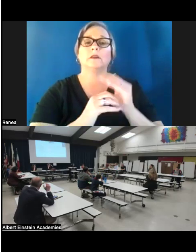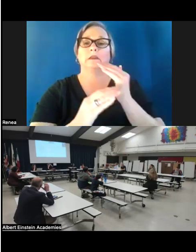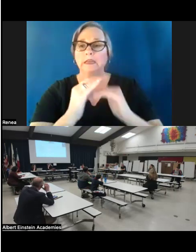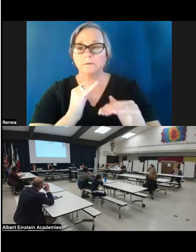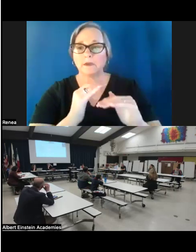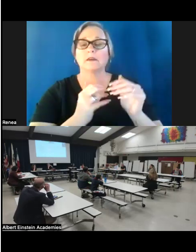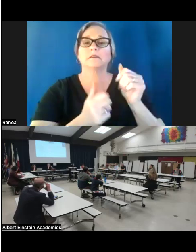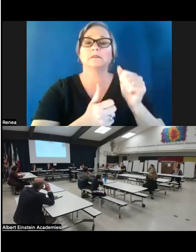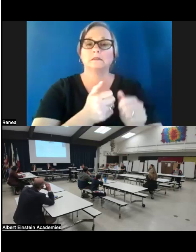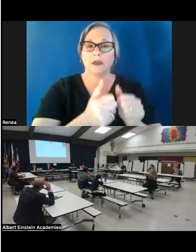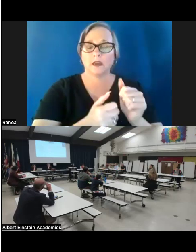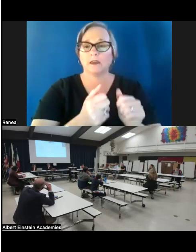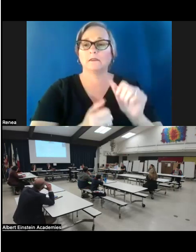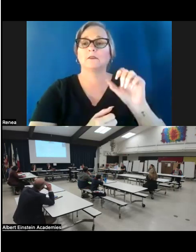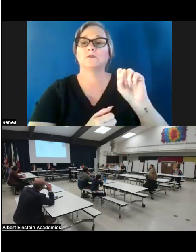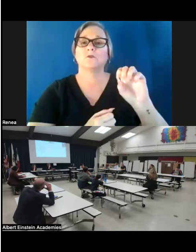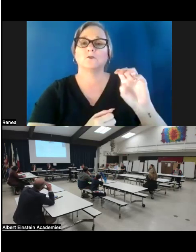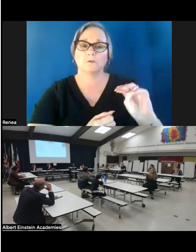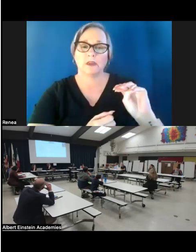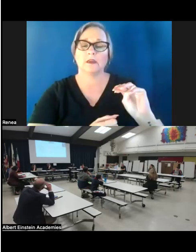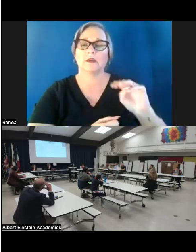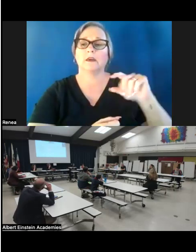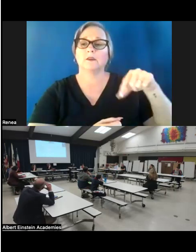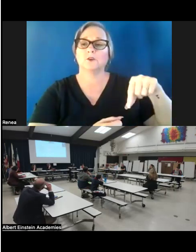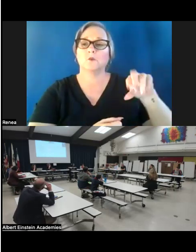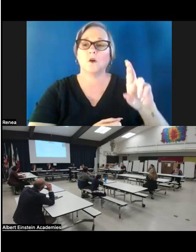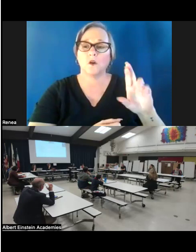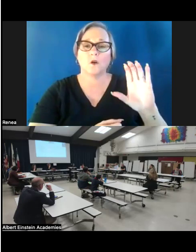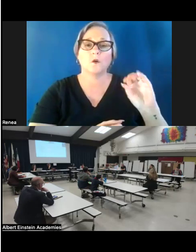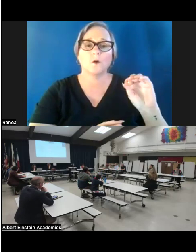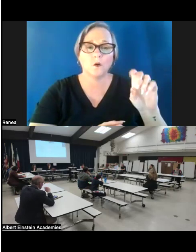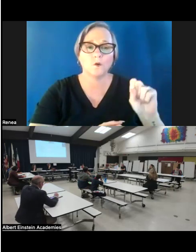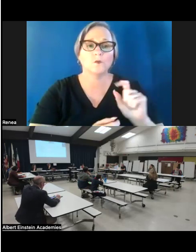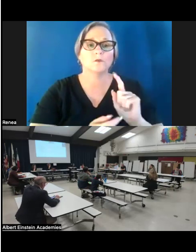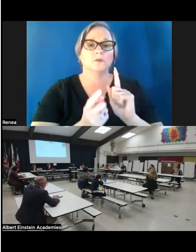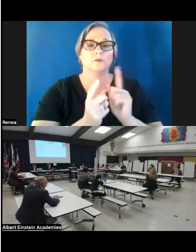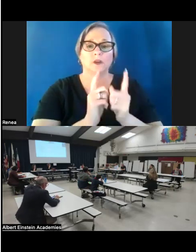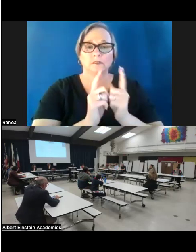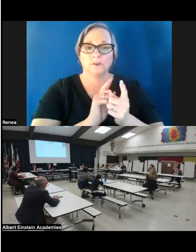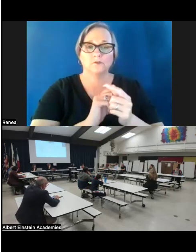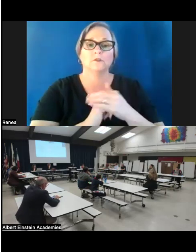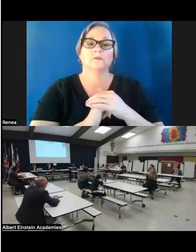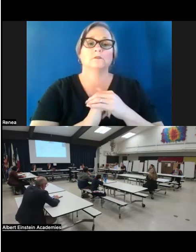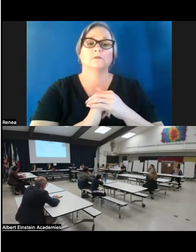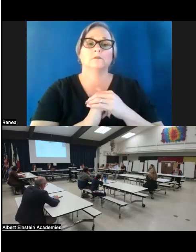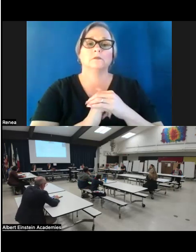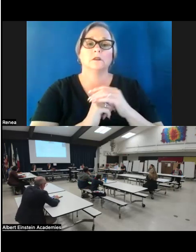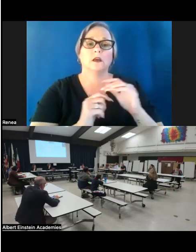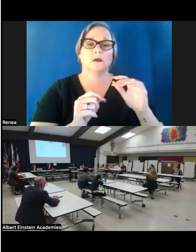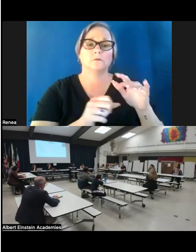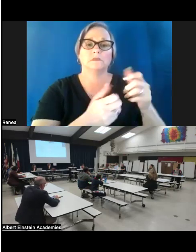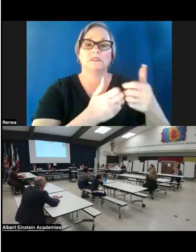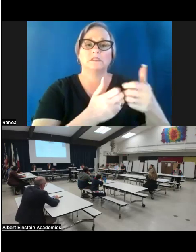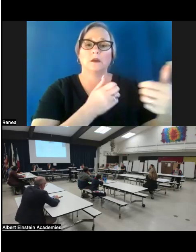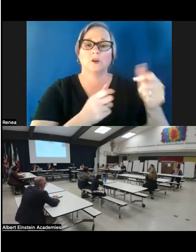QR codes, translation, multiple messaging, and then a former SSC member who will be